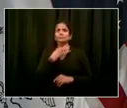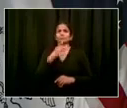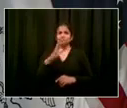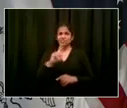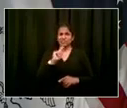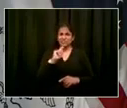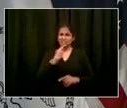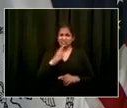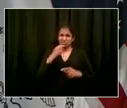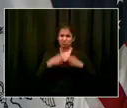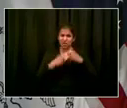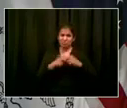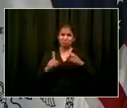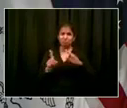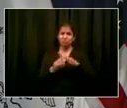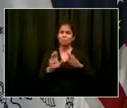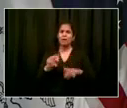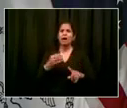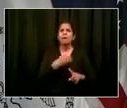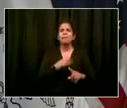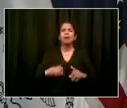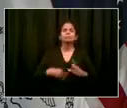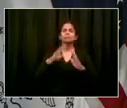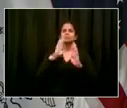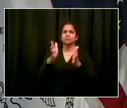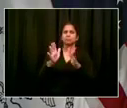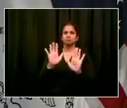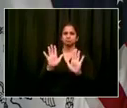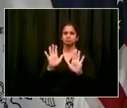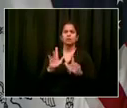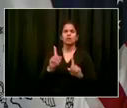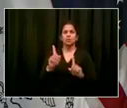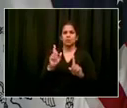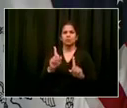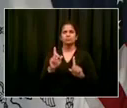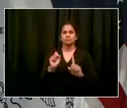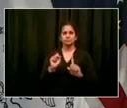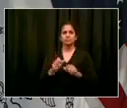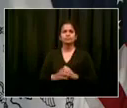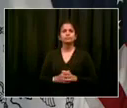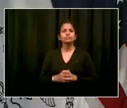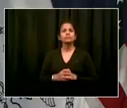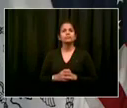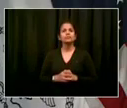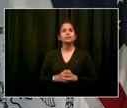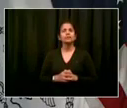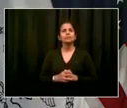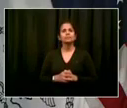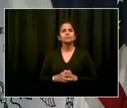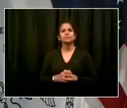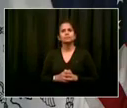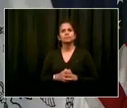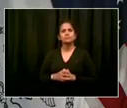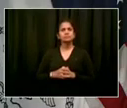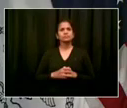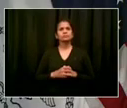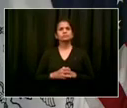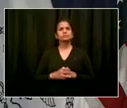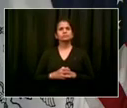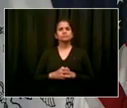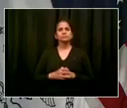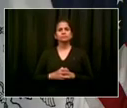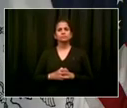can I stop you? I want to hear your next question, but I want to just say the challenge always is